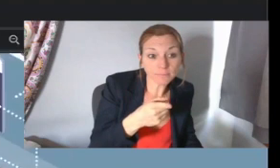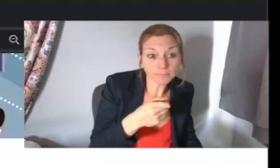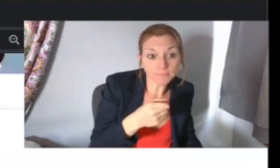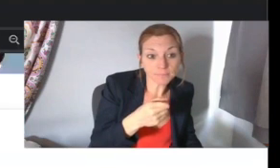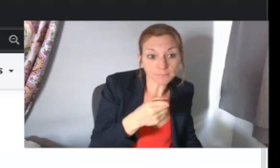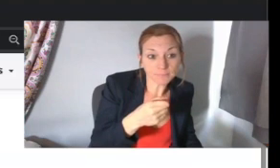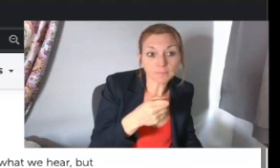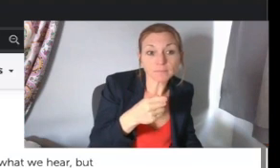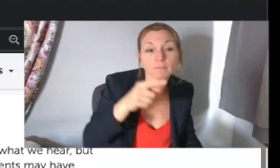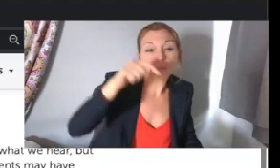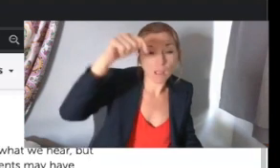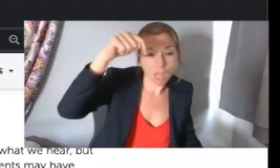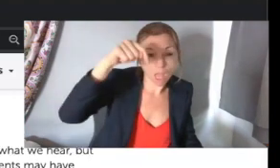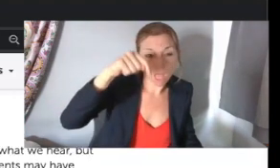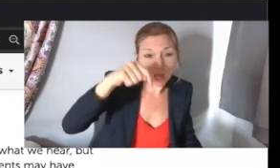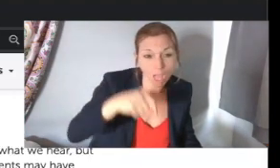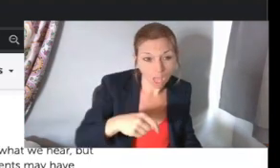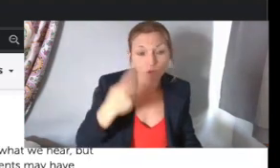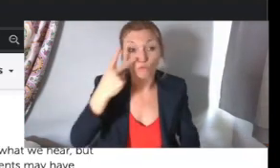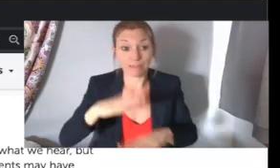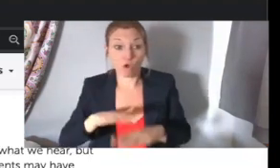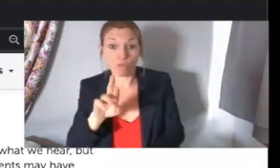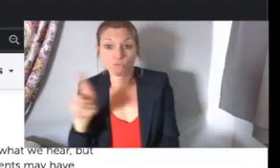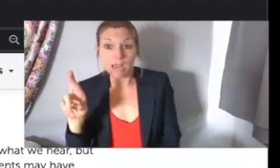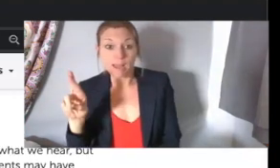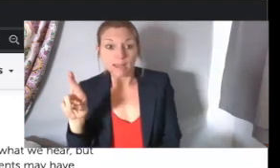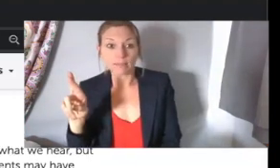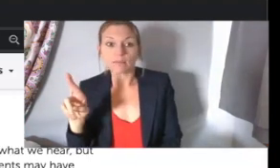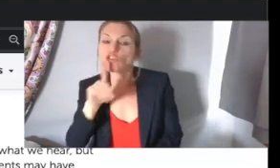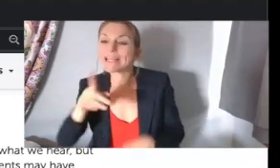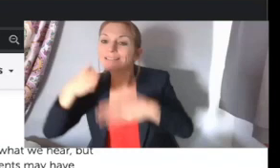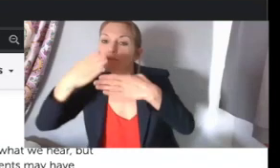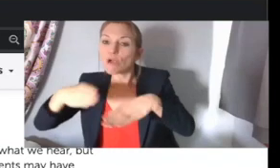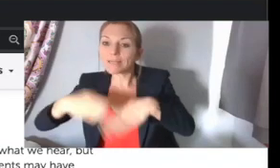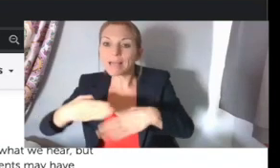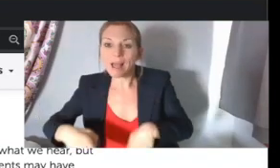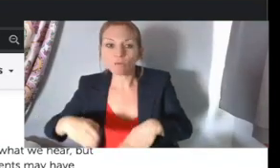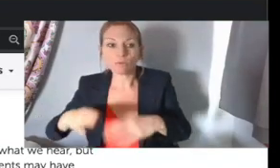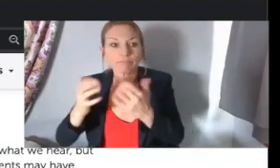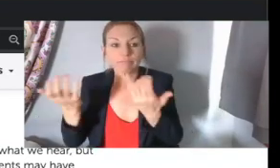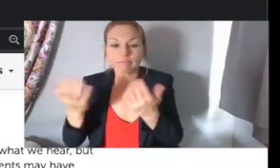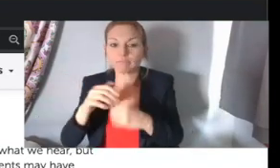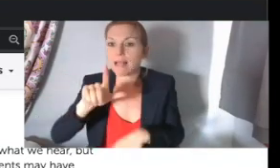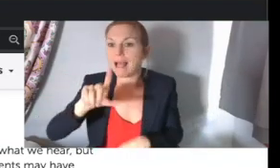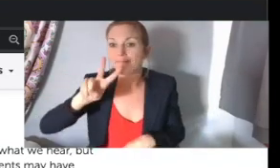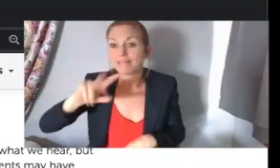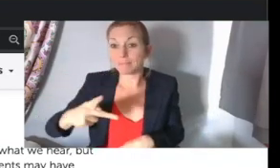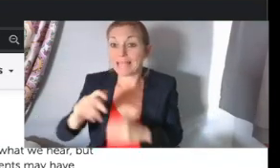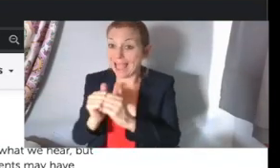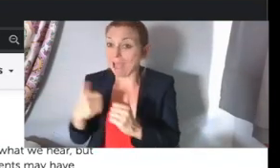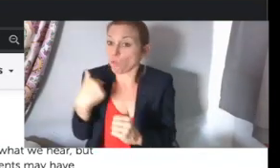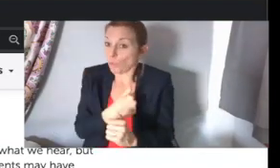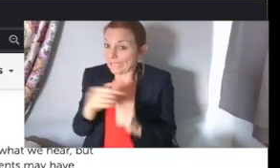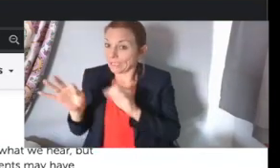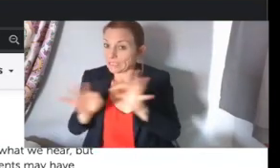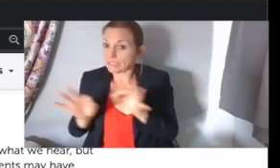we can go down here, and on the right, you can see a breakdown of how here at LVP, we define hearing loss